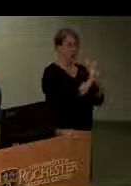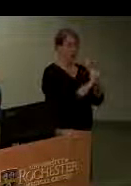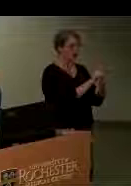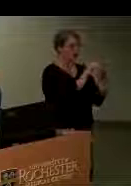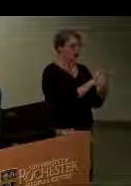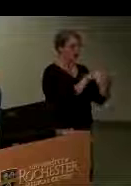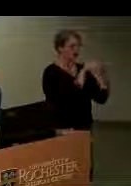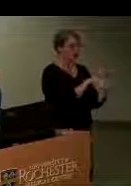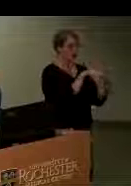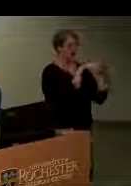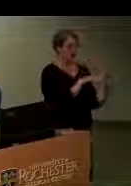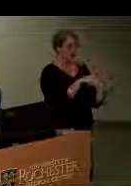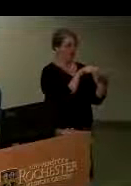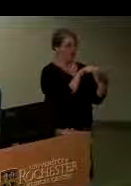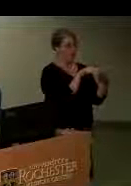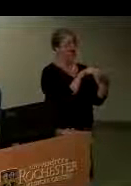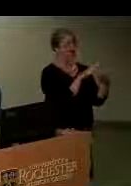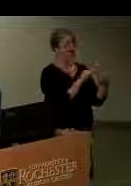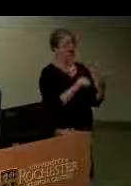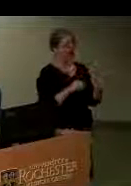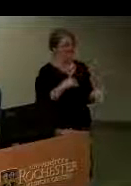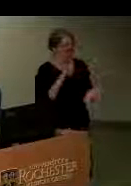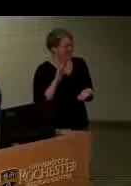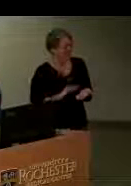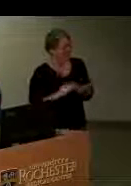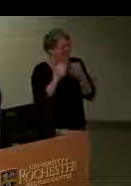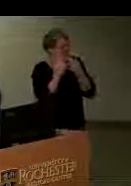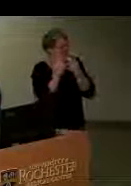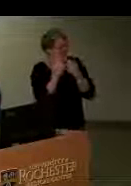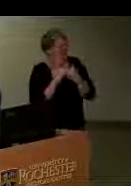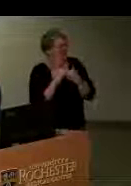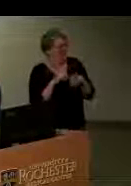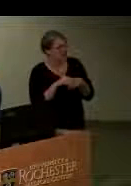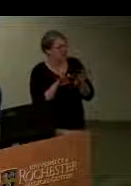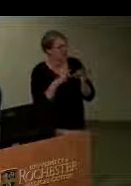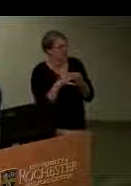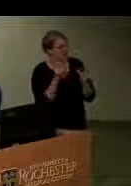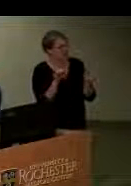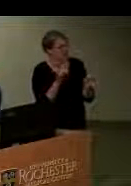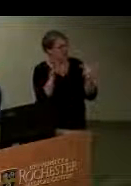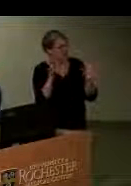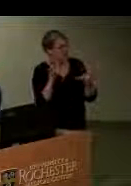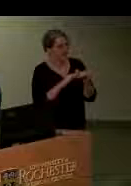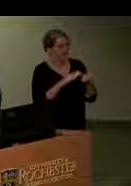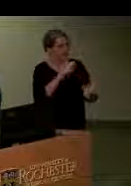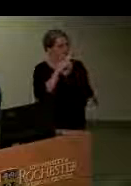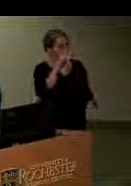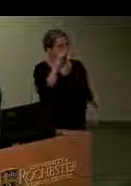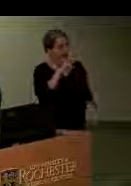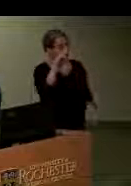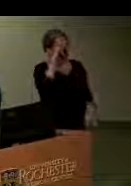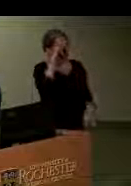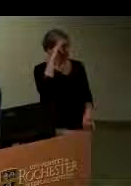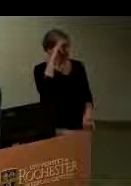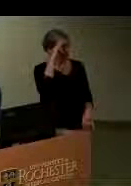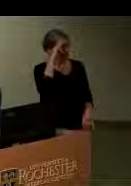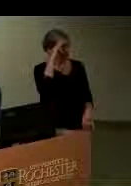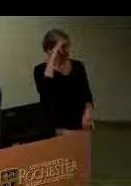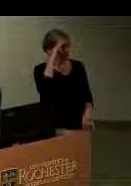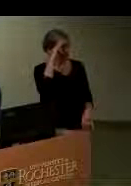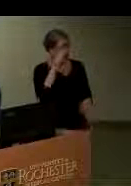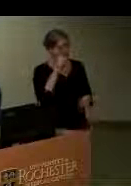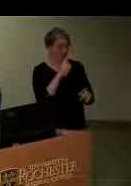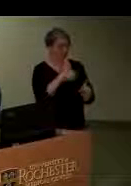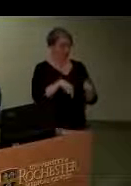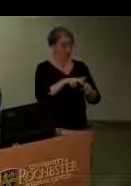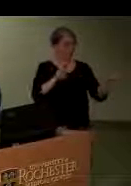study, and I'm less valuable in a family catastrophe than a Boy Scout. And they quoted me